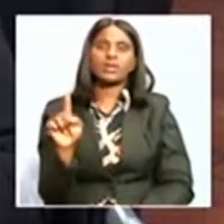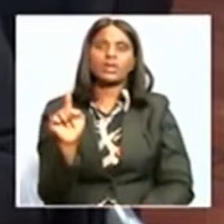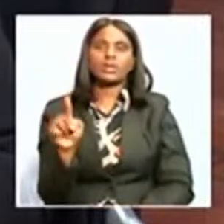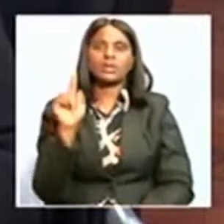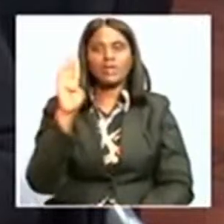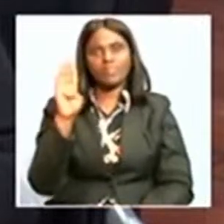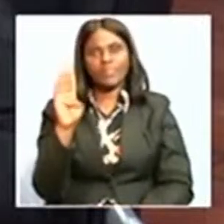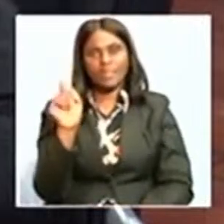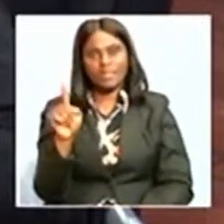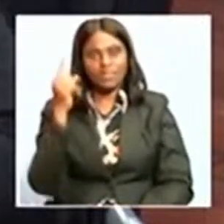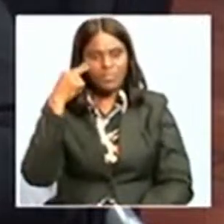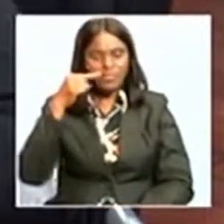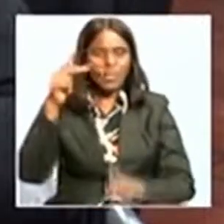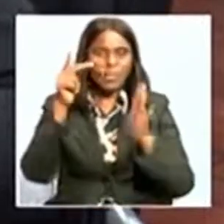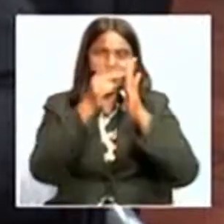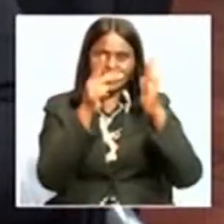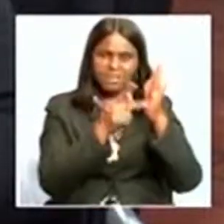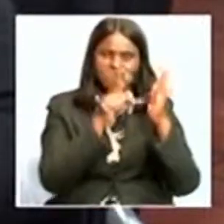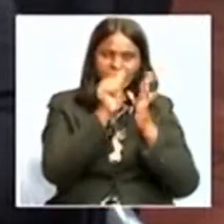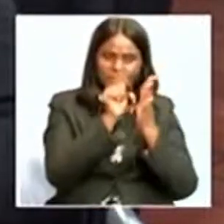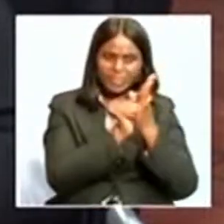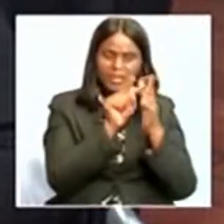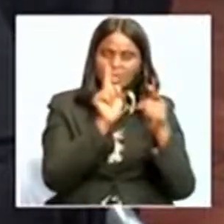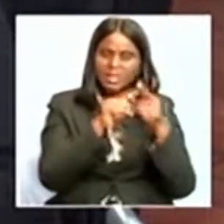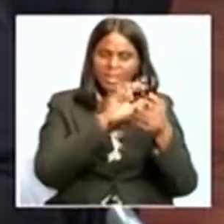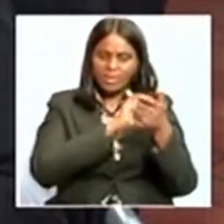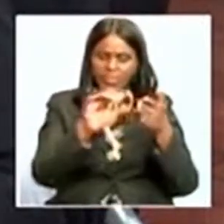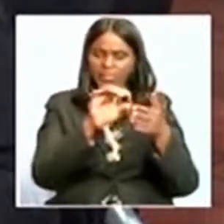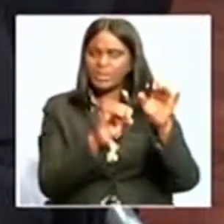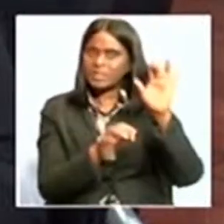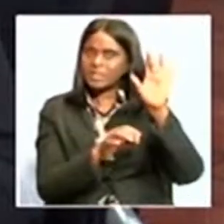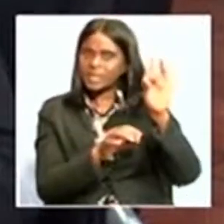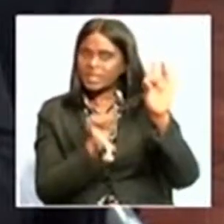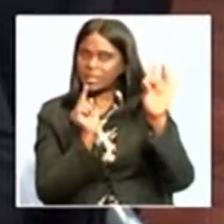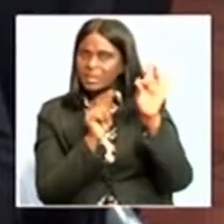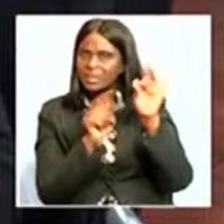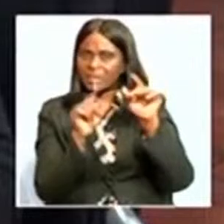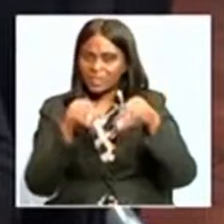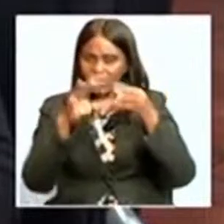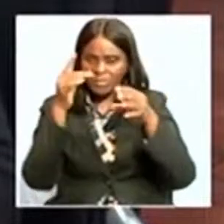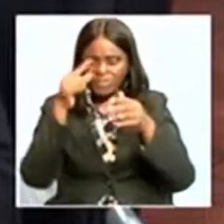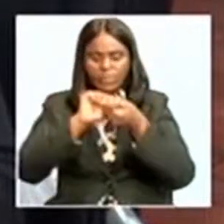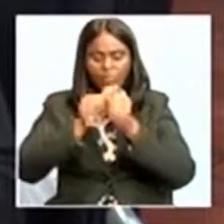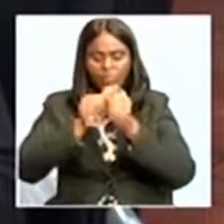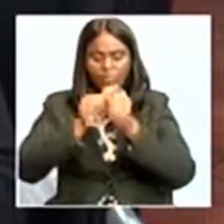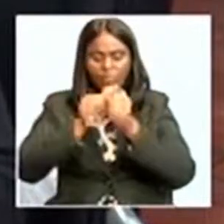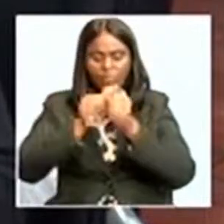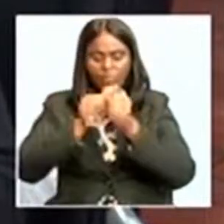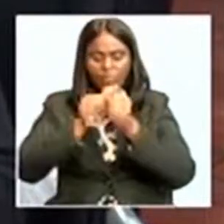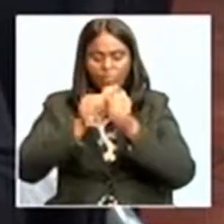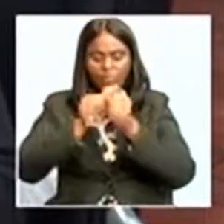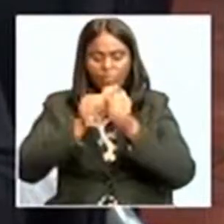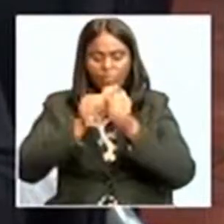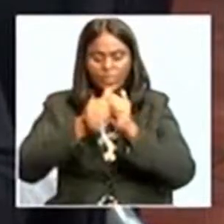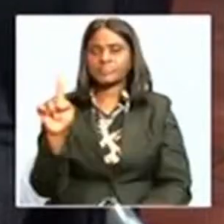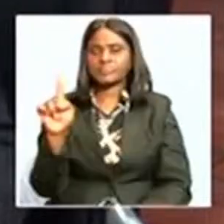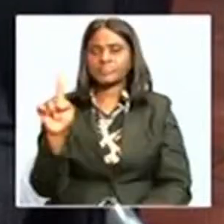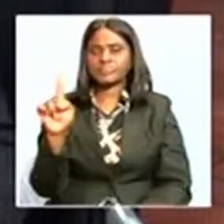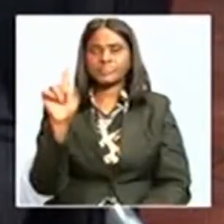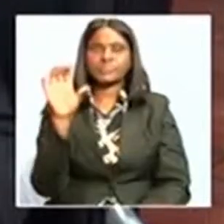81B of the Principal Act. Clause 8 provides for the amendment of section